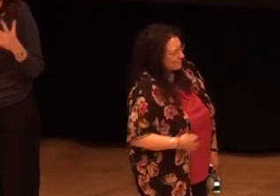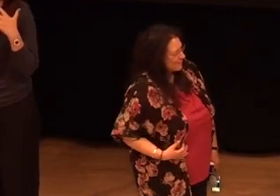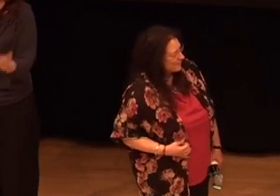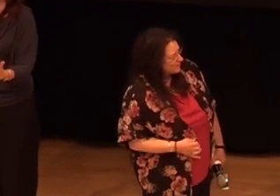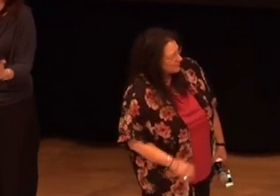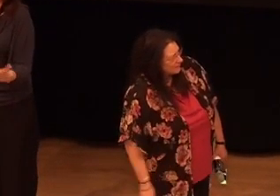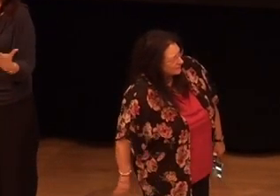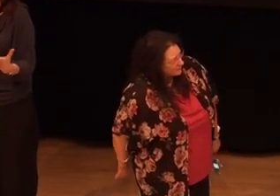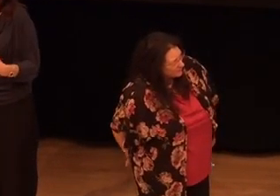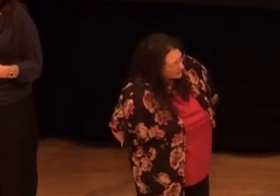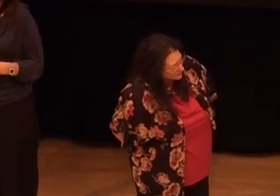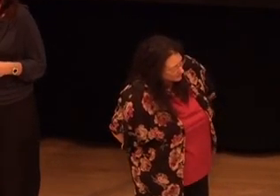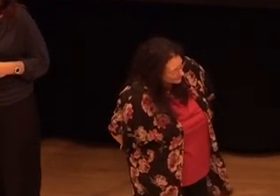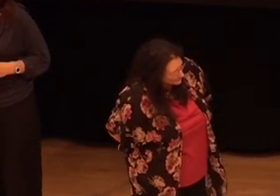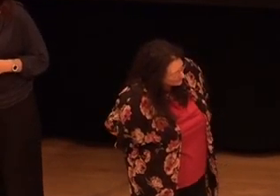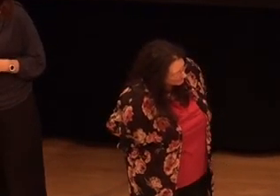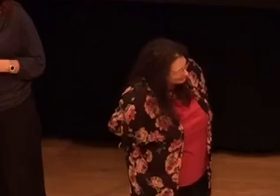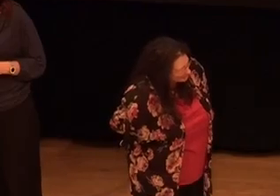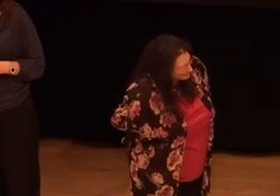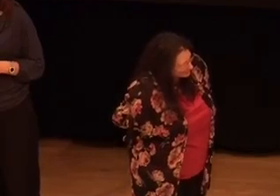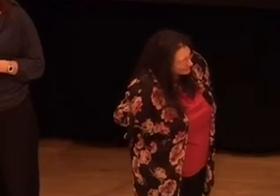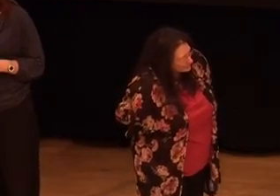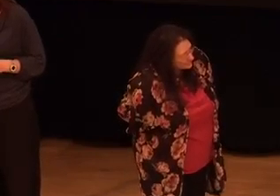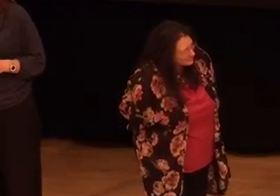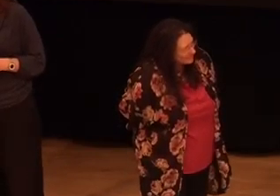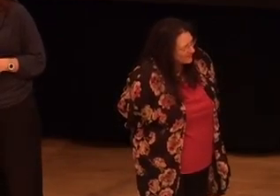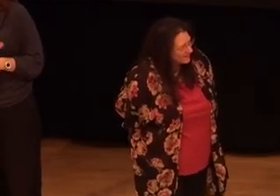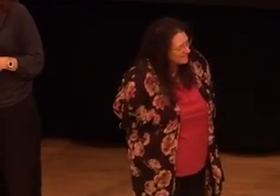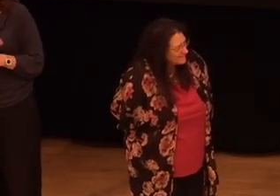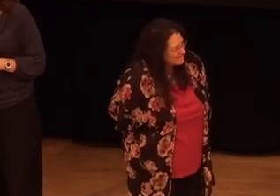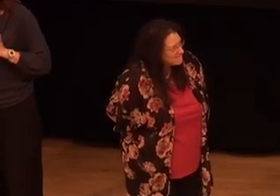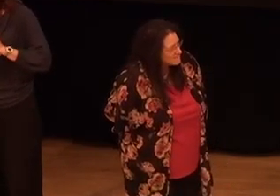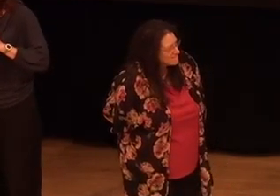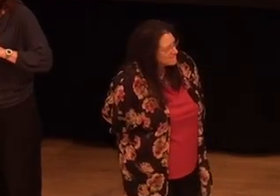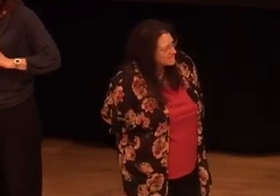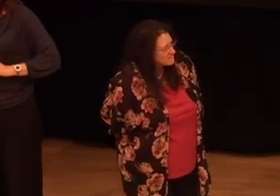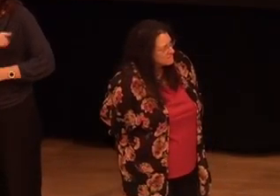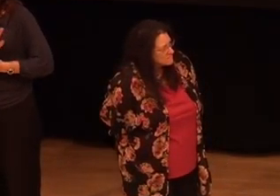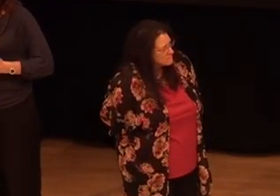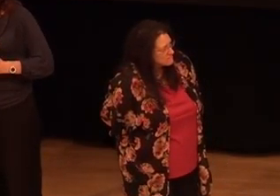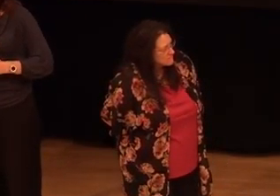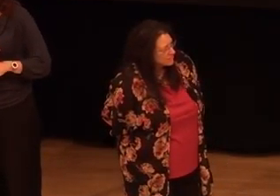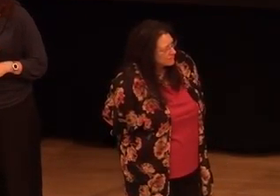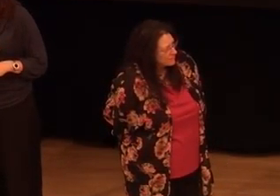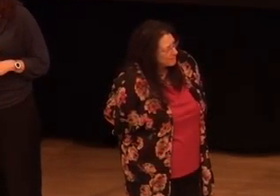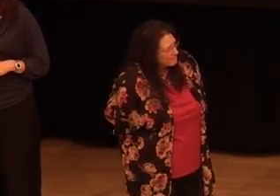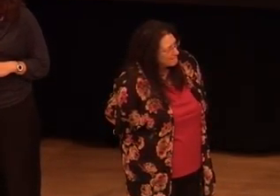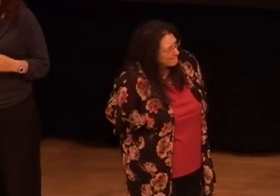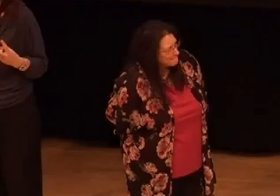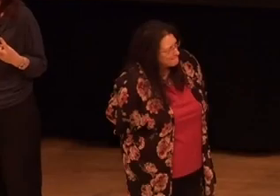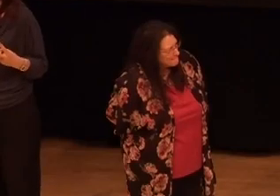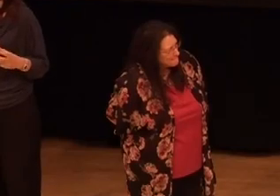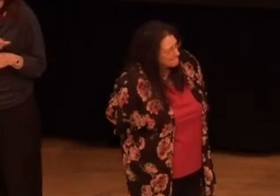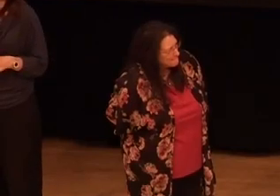they wish, but that's a sort of acknowledgement for the work they do in publicising the screening. So it basically, and you can either go onto